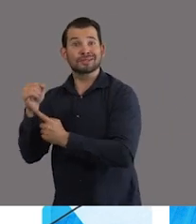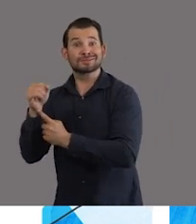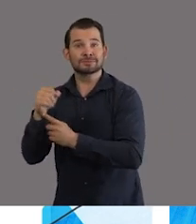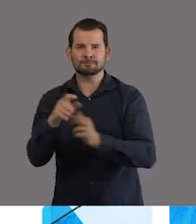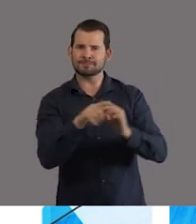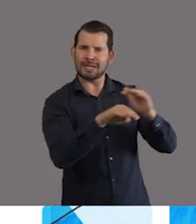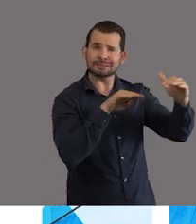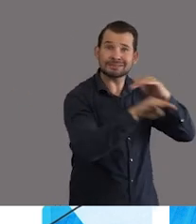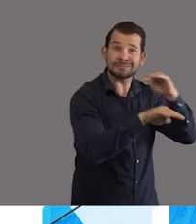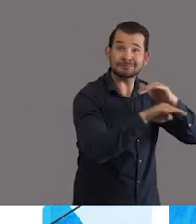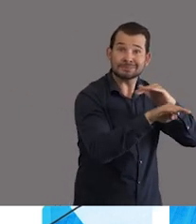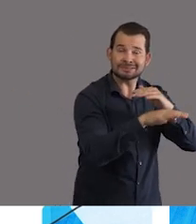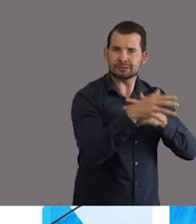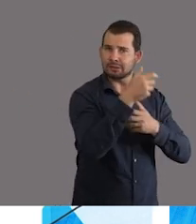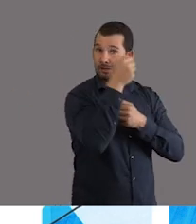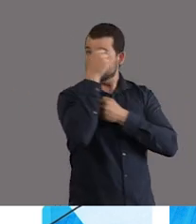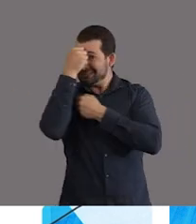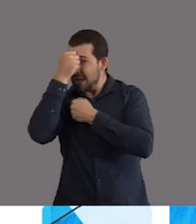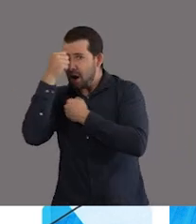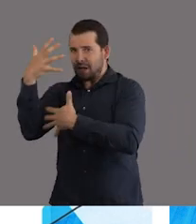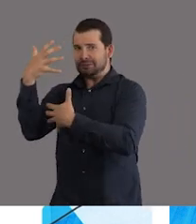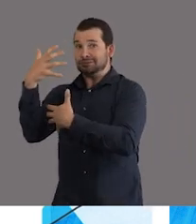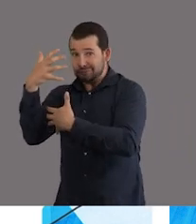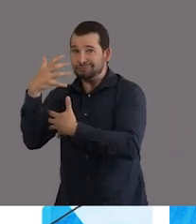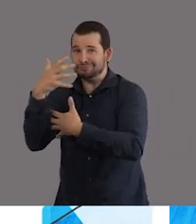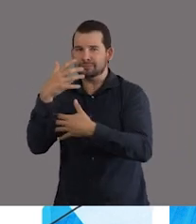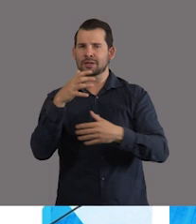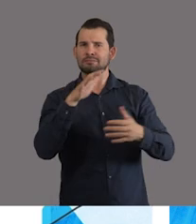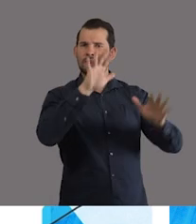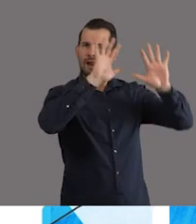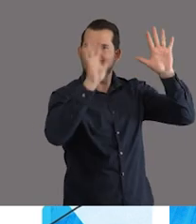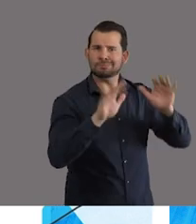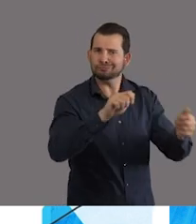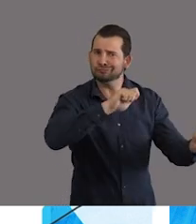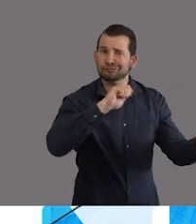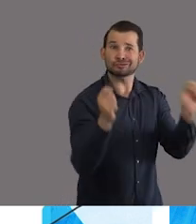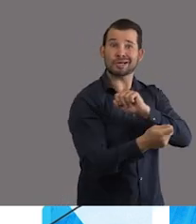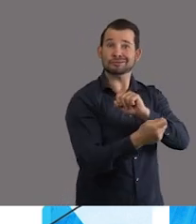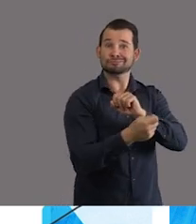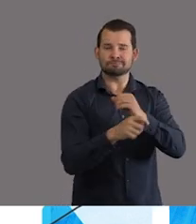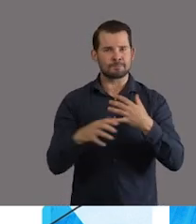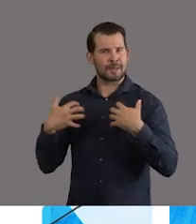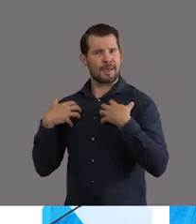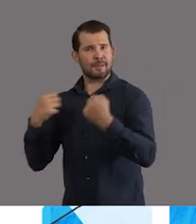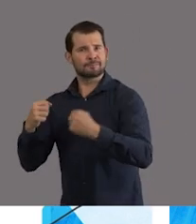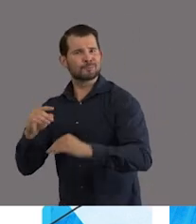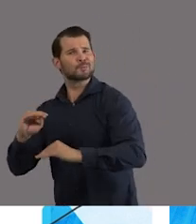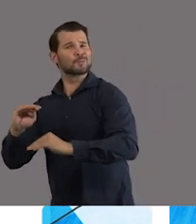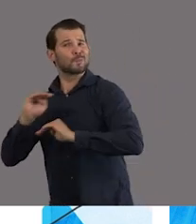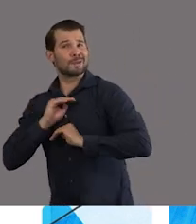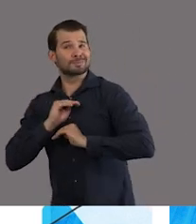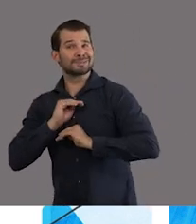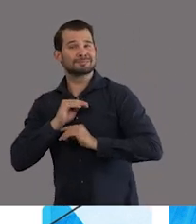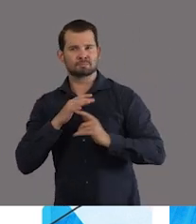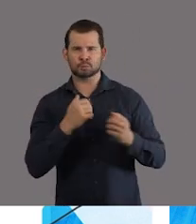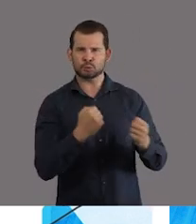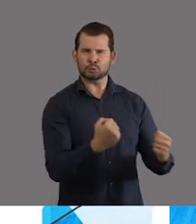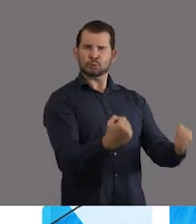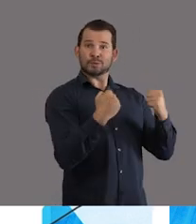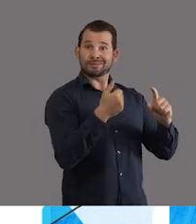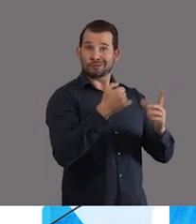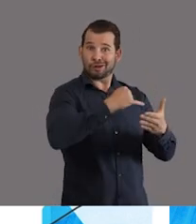climate change, health and well-being, strengthening the arts ecosystem, and amplifying the benefits of the